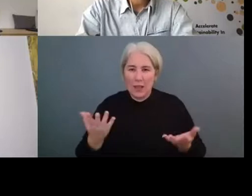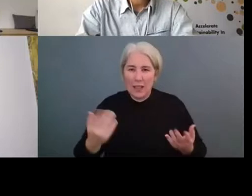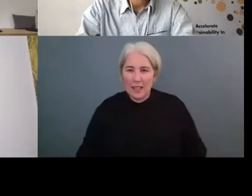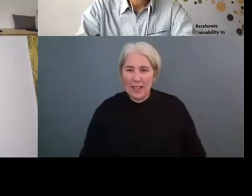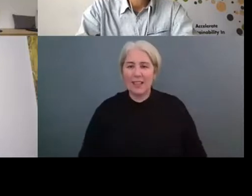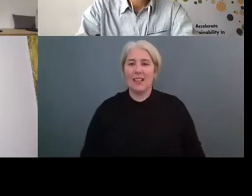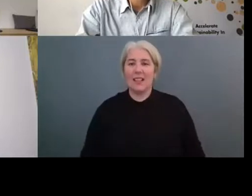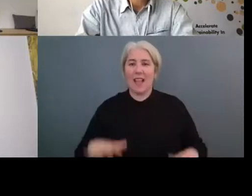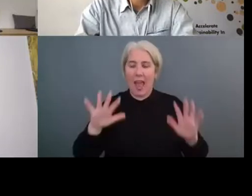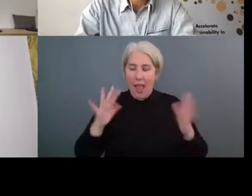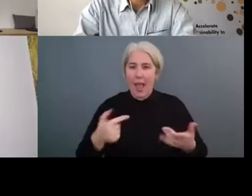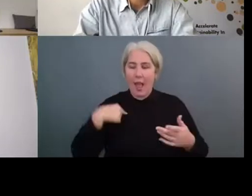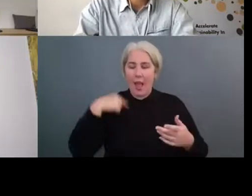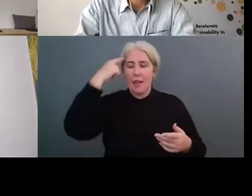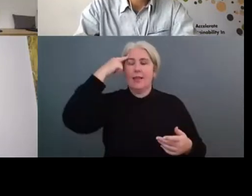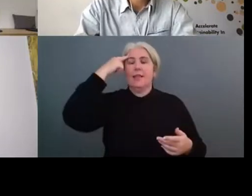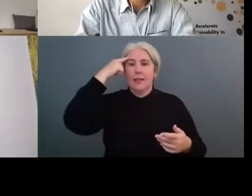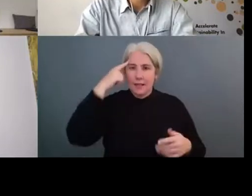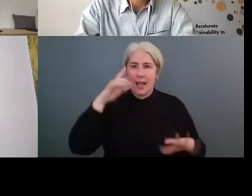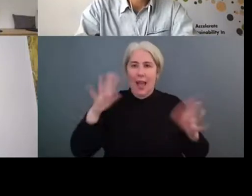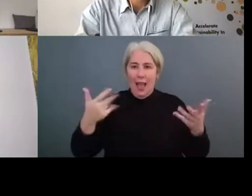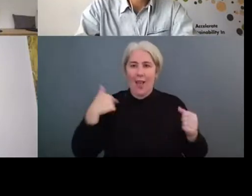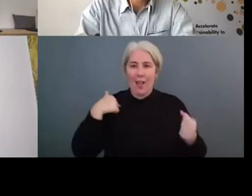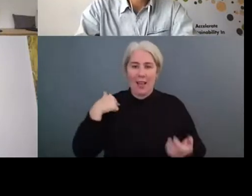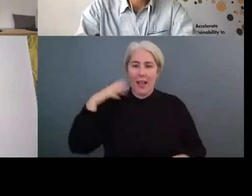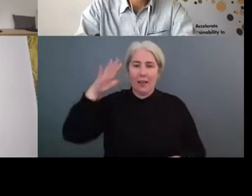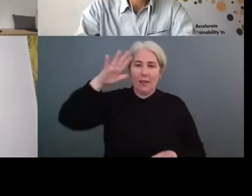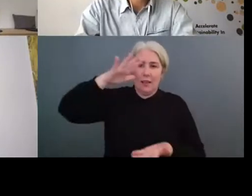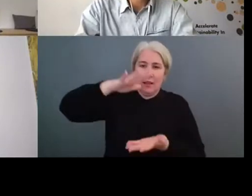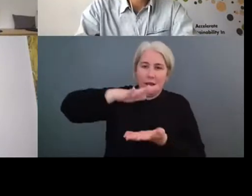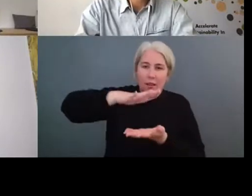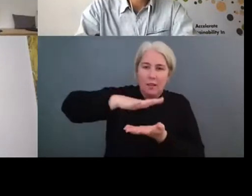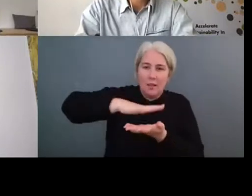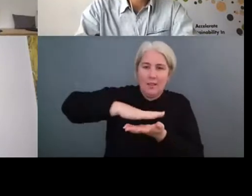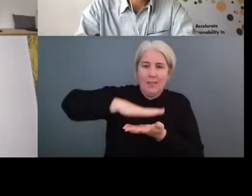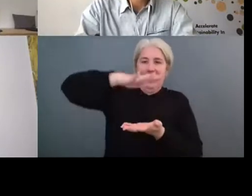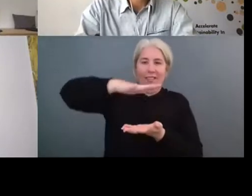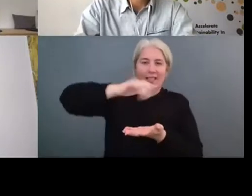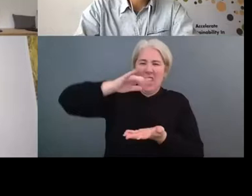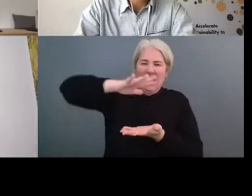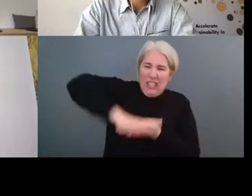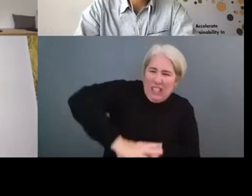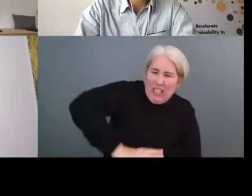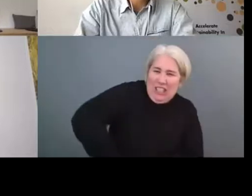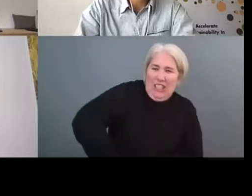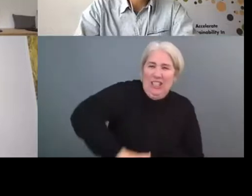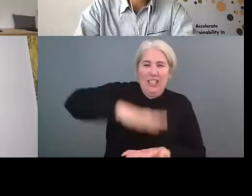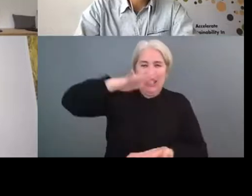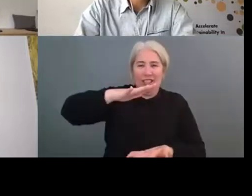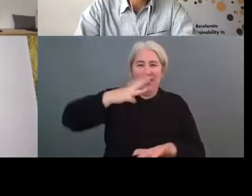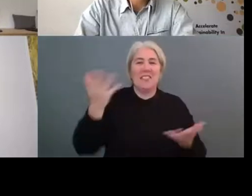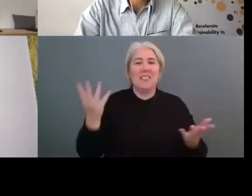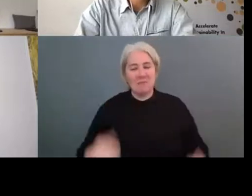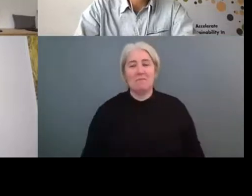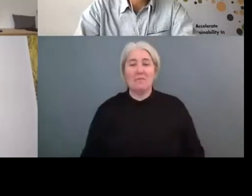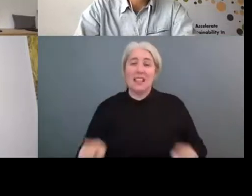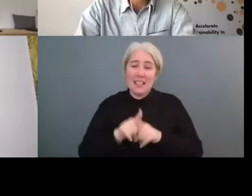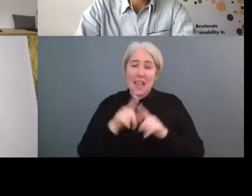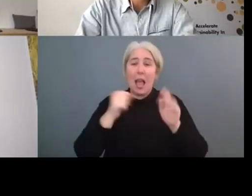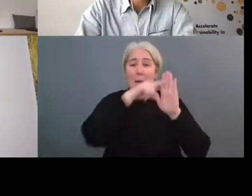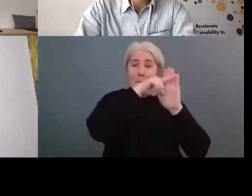the right decision. And yeah, maybe that point on the policies and pledges and the